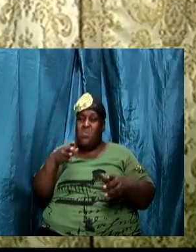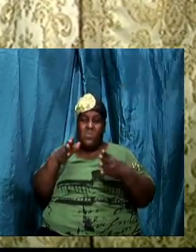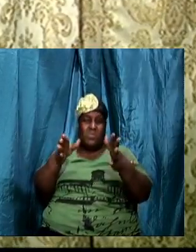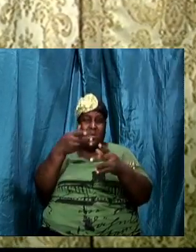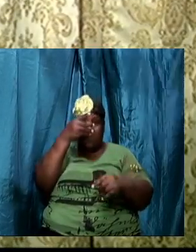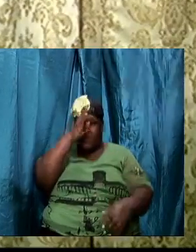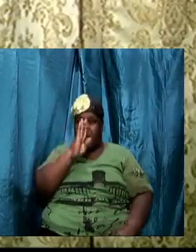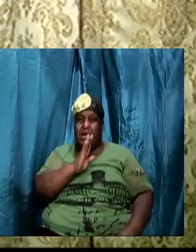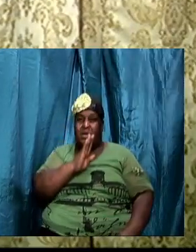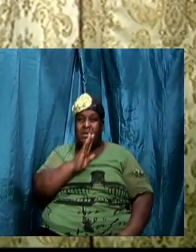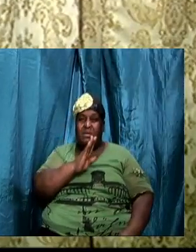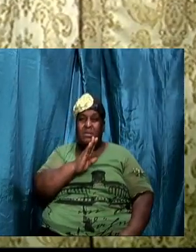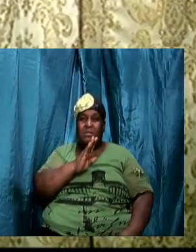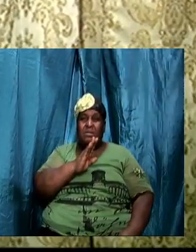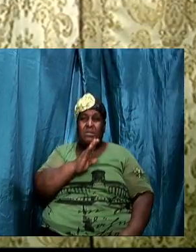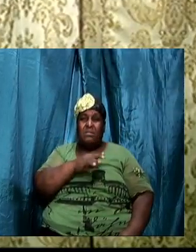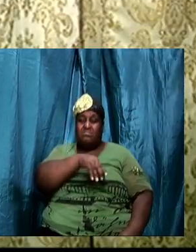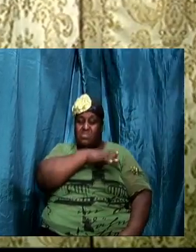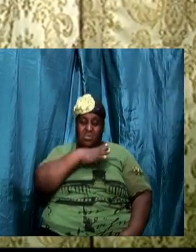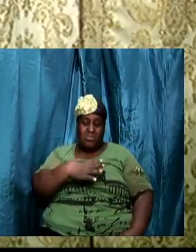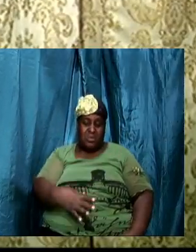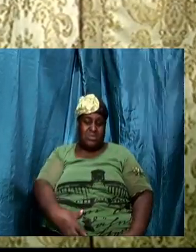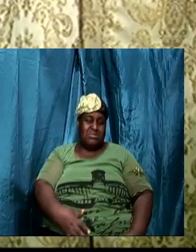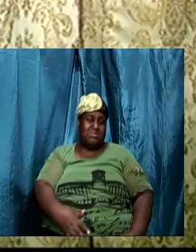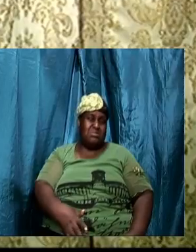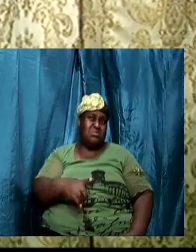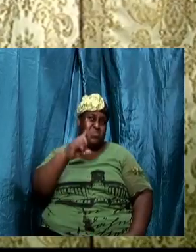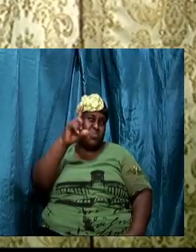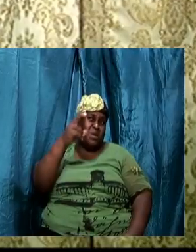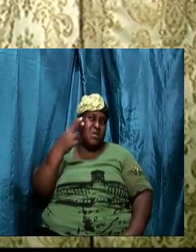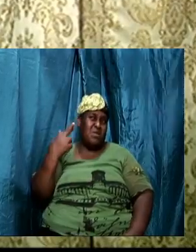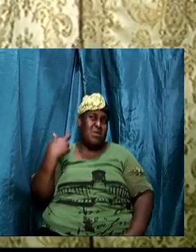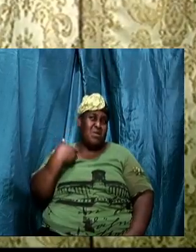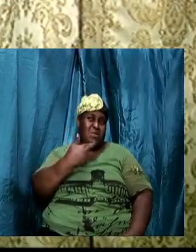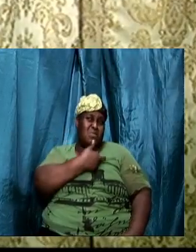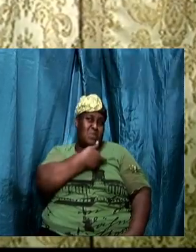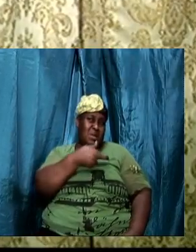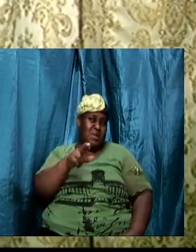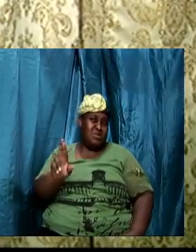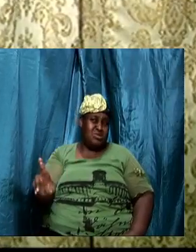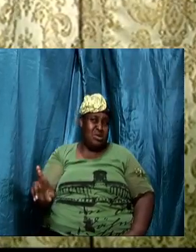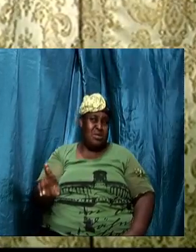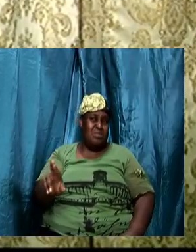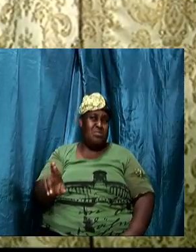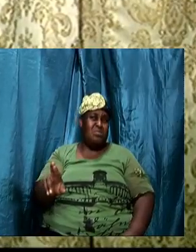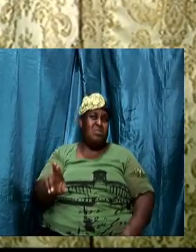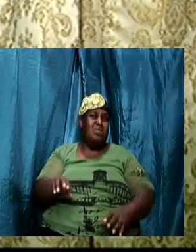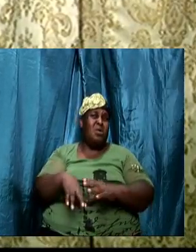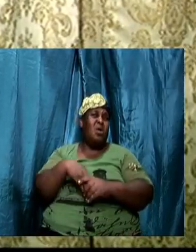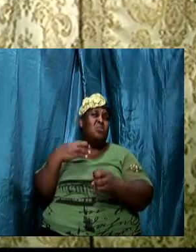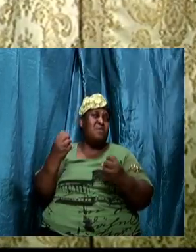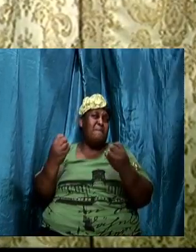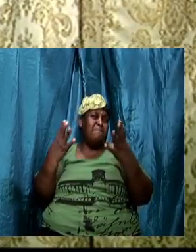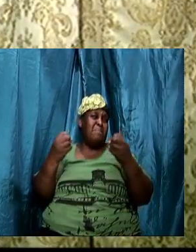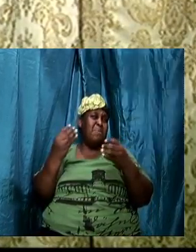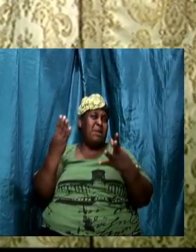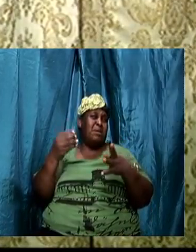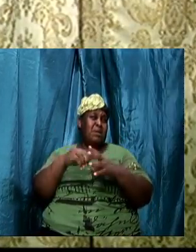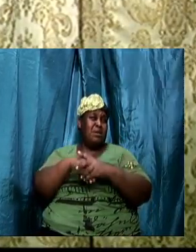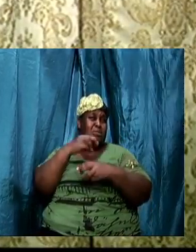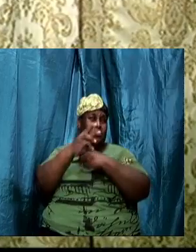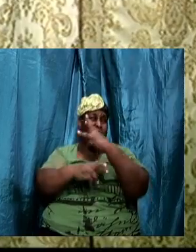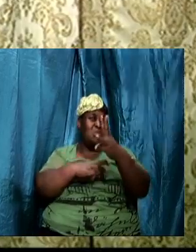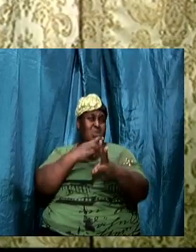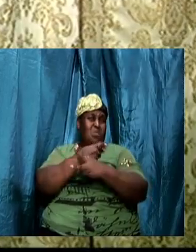all, Christianity is just one religion out of many in the world. Why do we want to be dogmatic